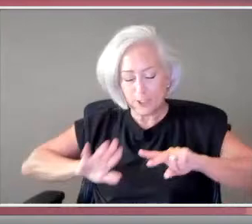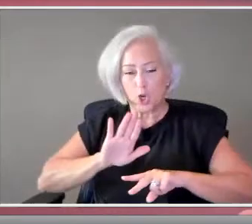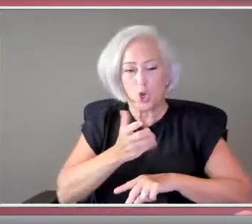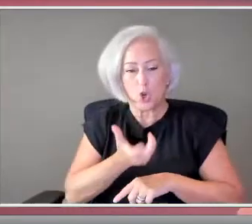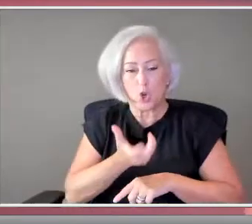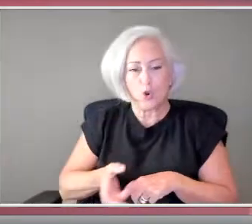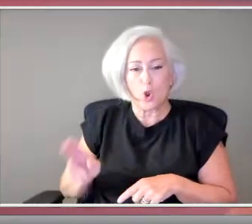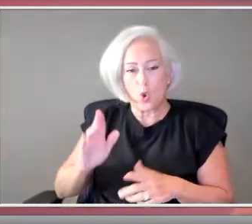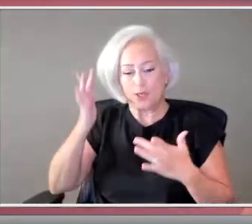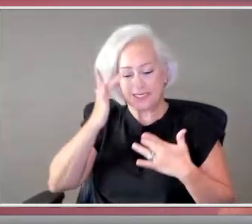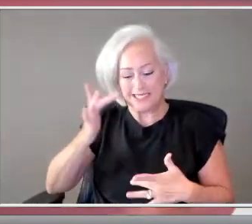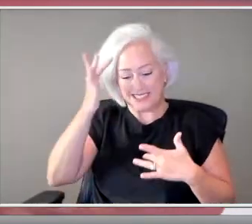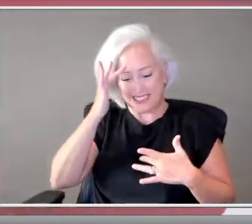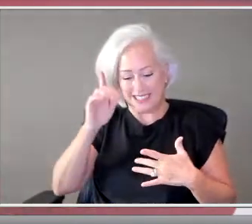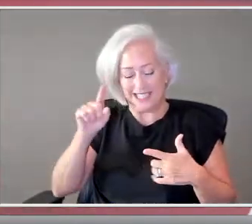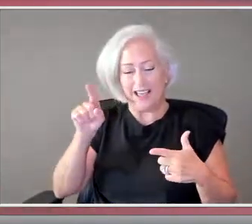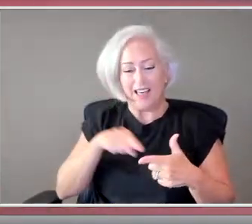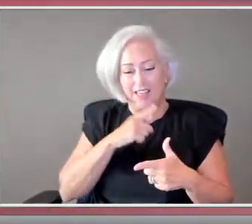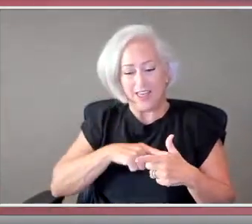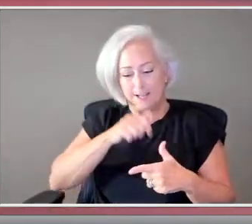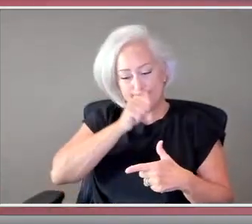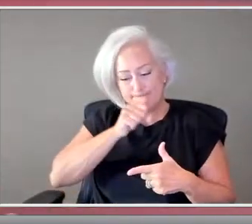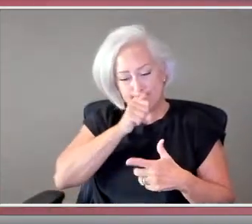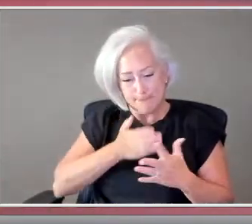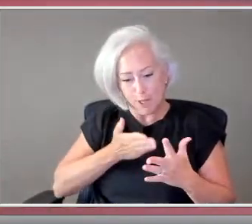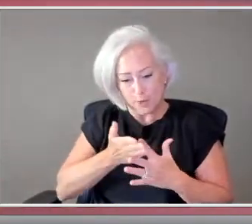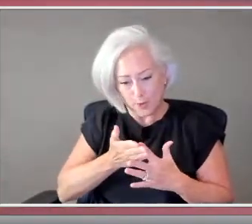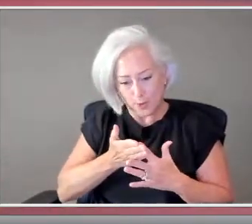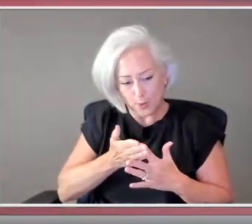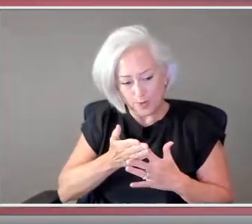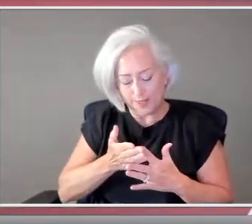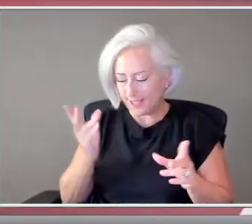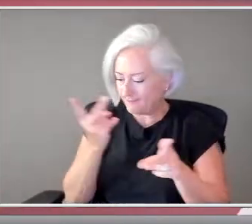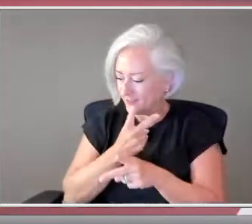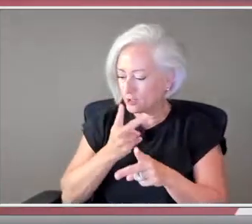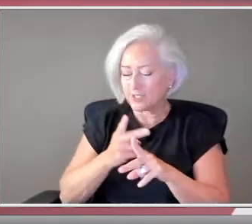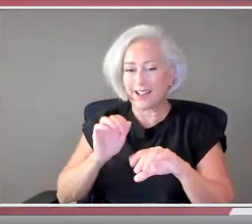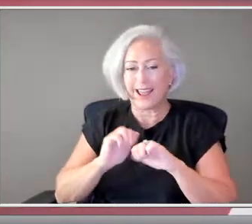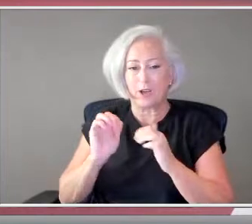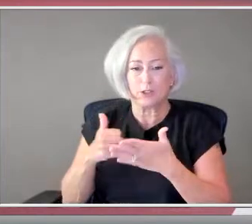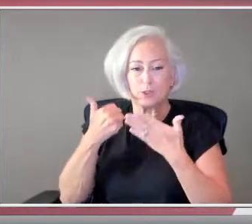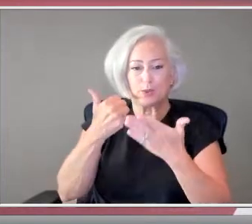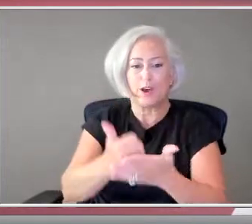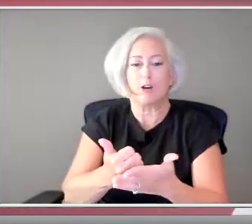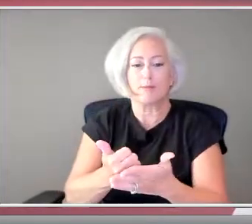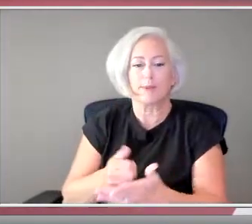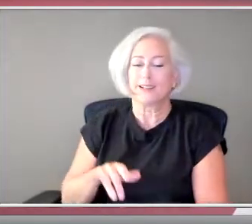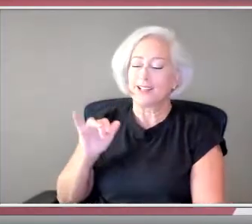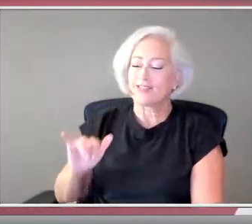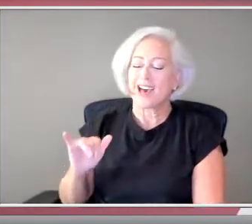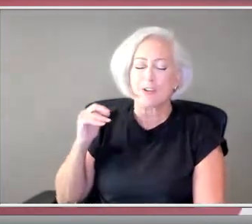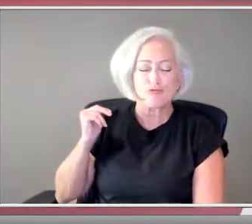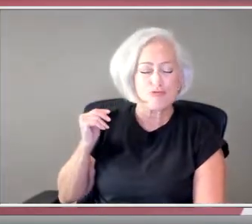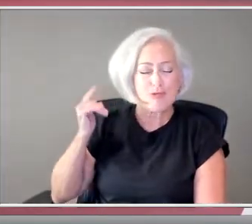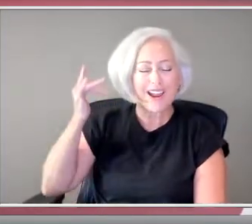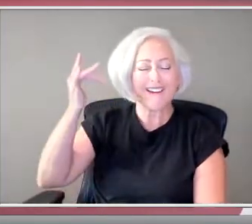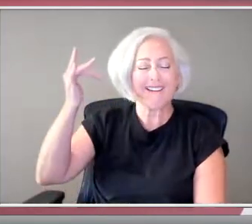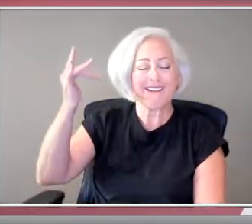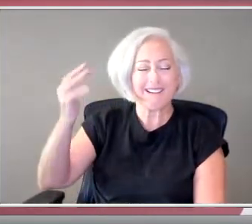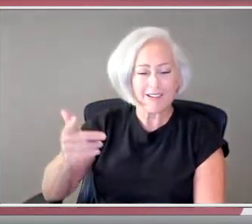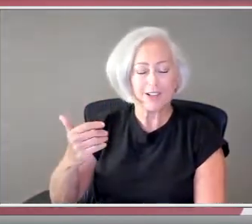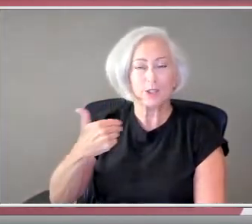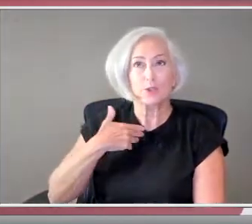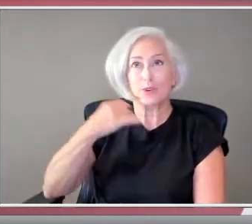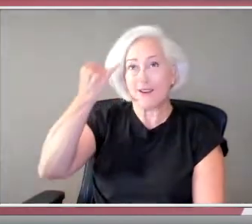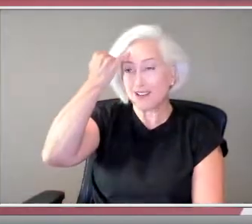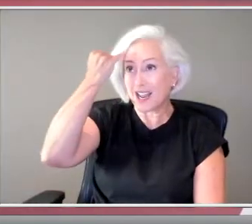fights through that, and then looks to help others, and that is extremely rare. to have an idea about that and carry